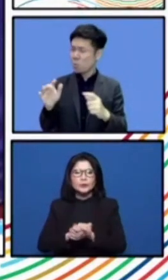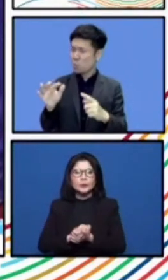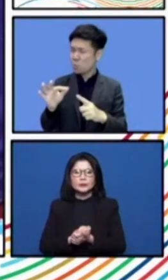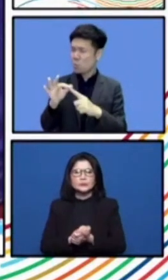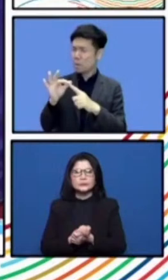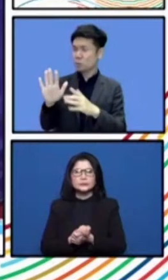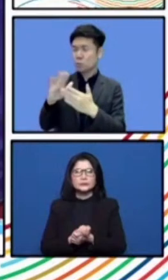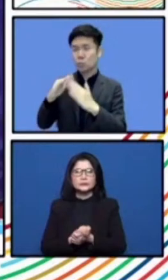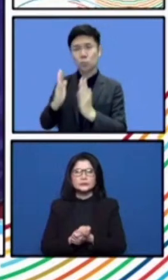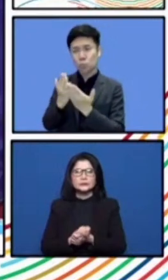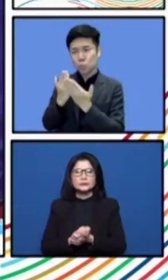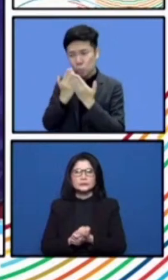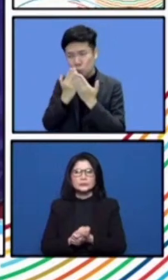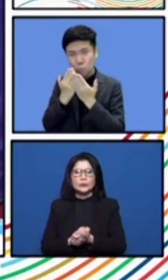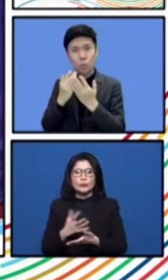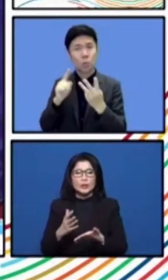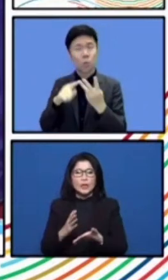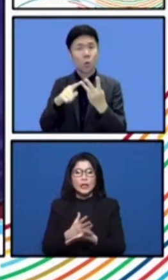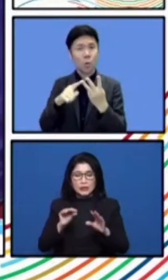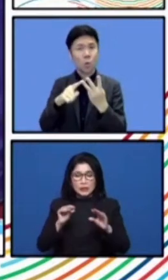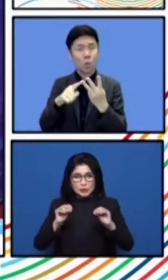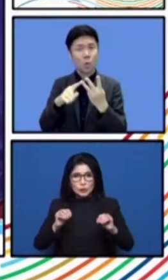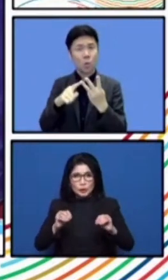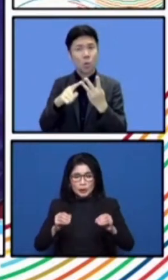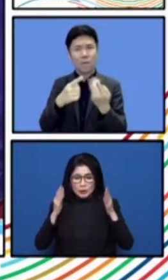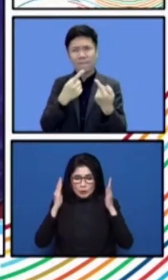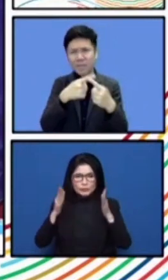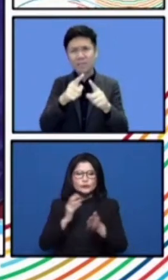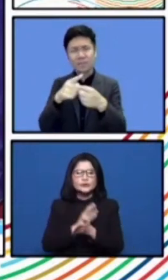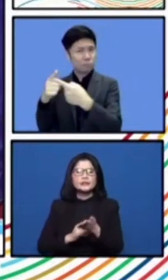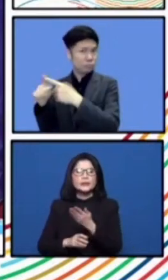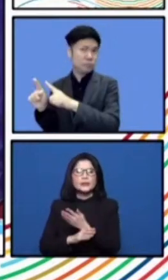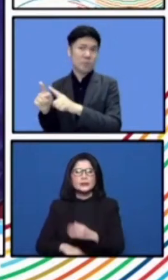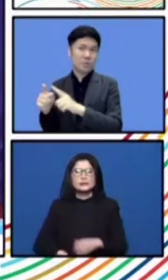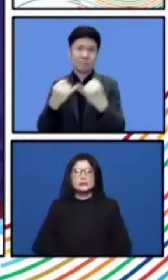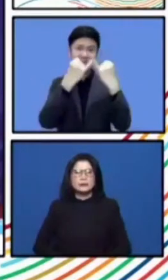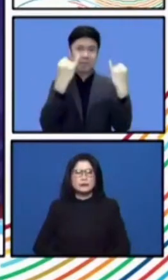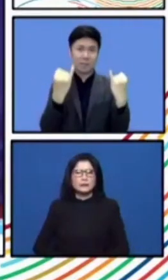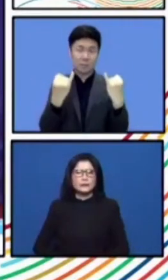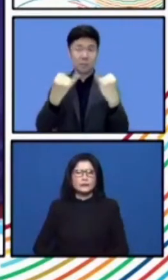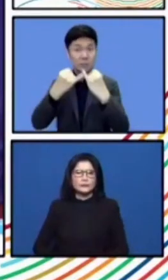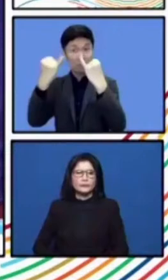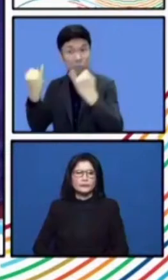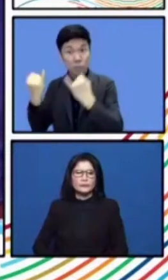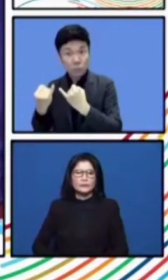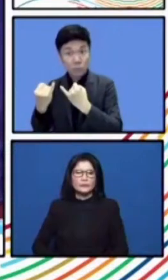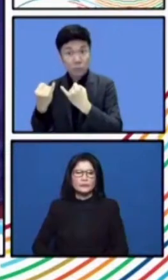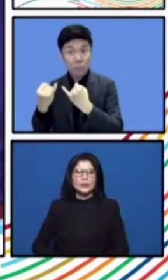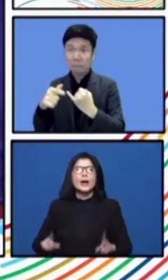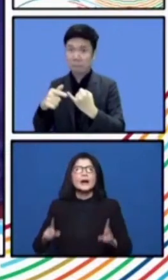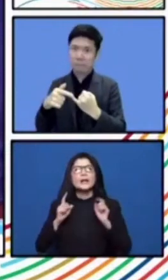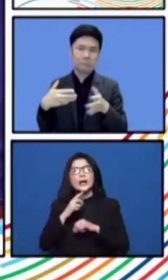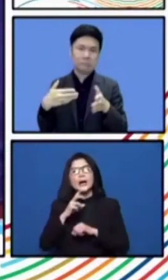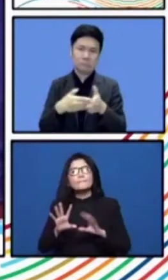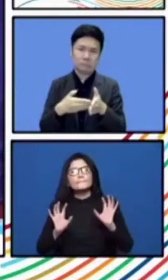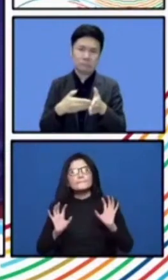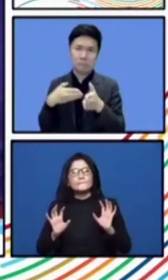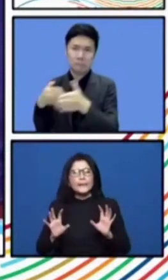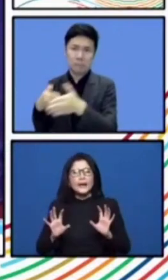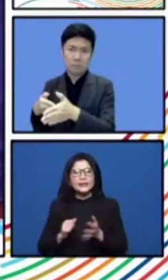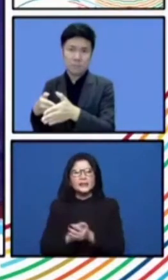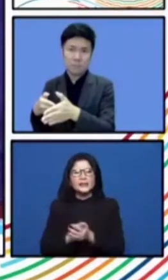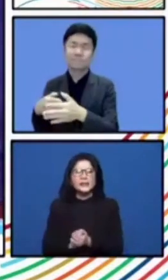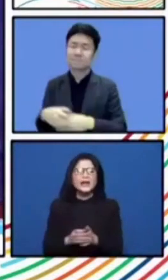or in institutions that are out there we find that a lot of disruption and the need for us to go this is so so